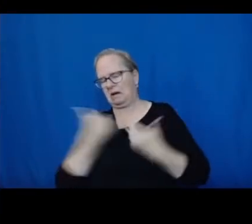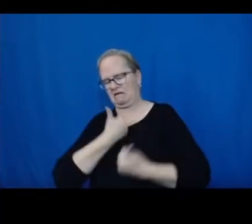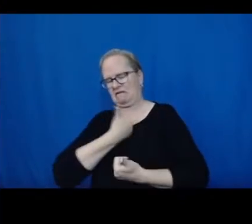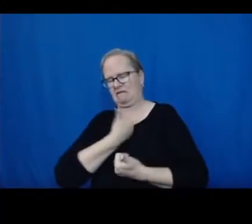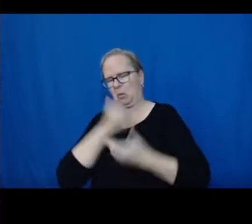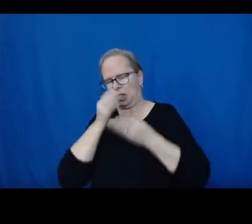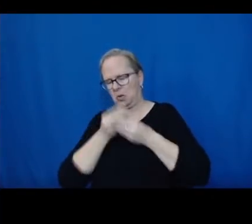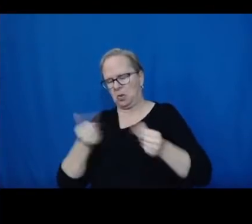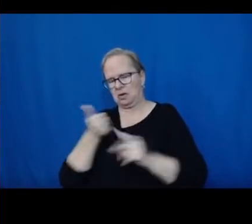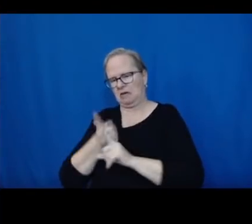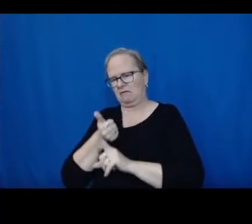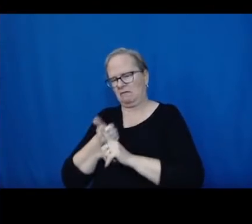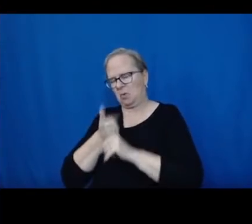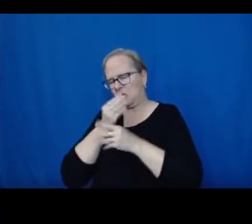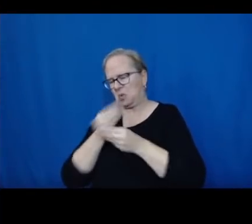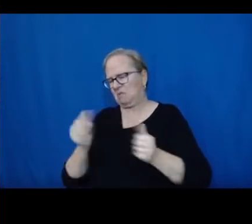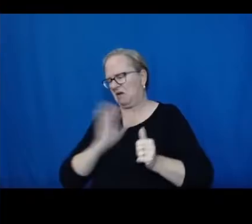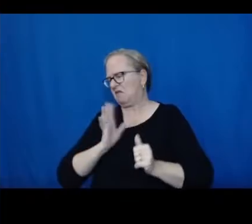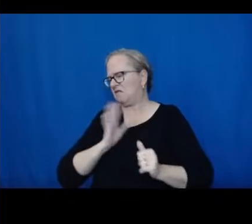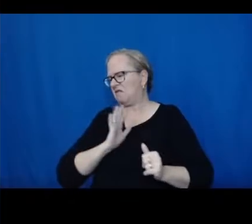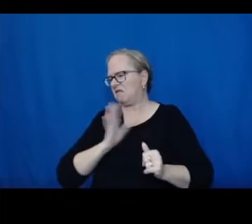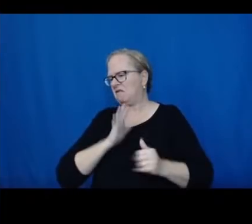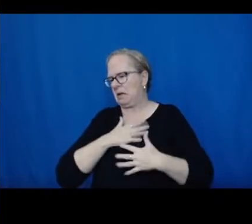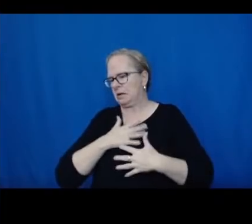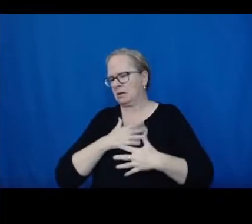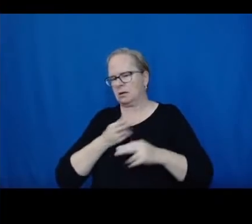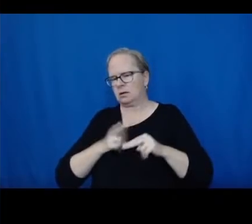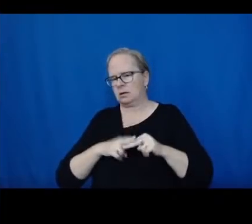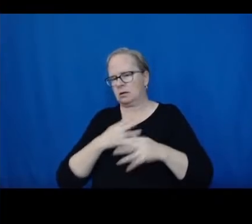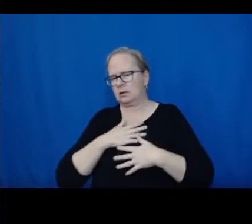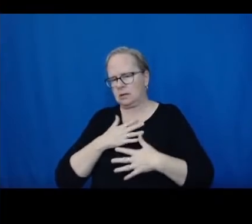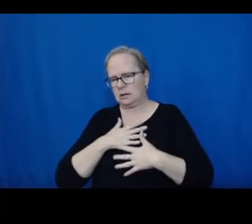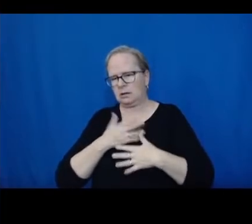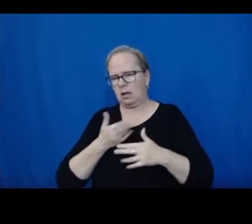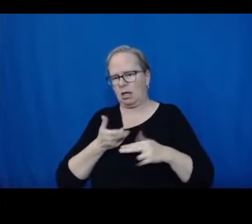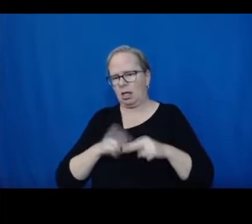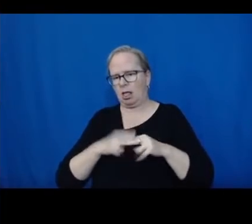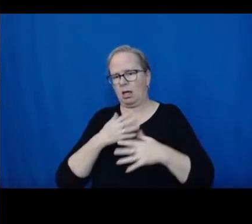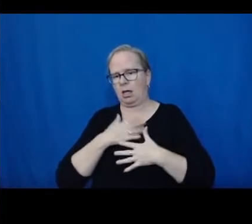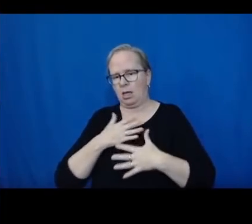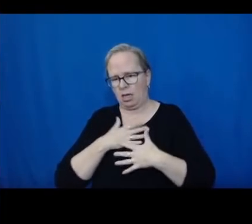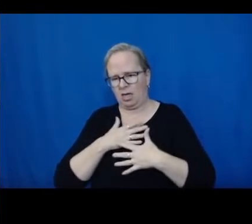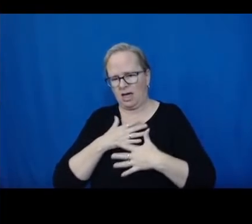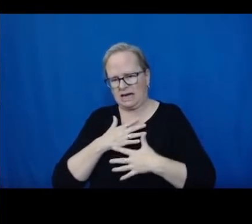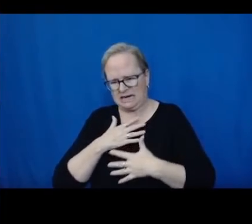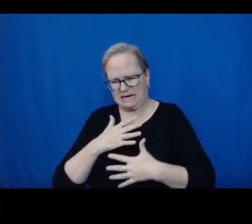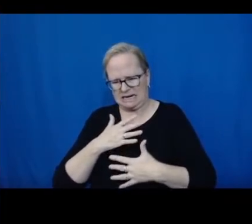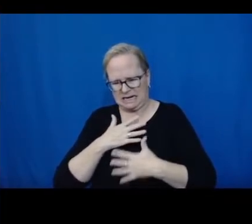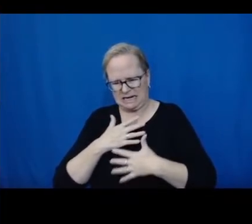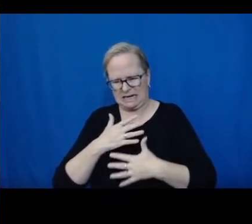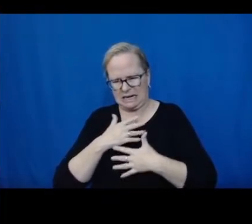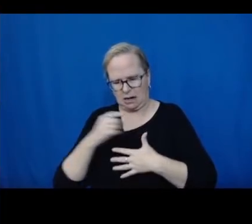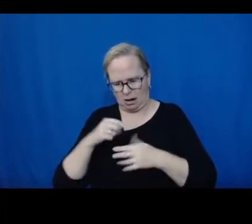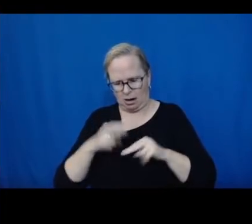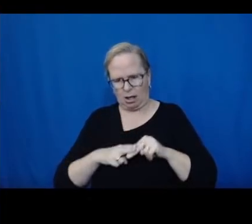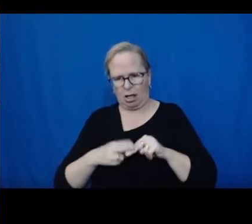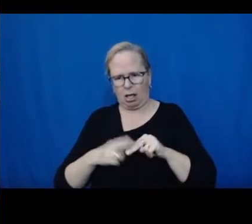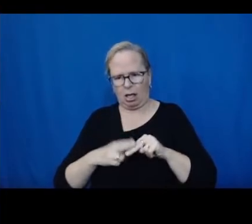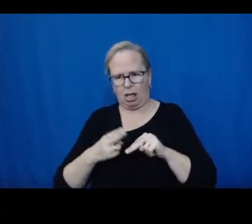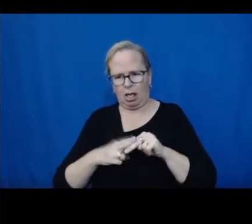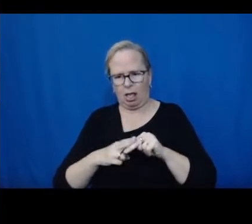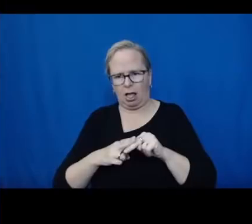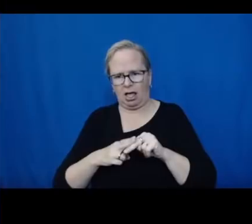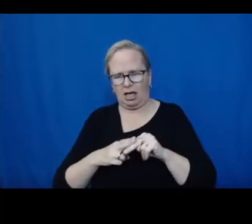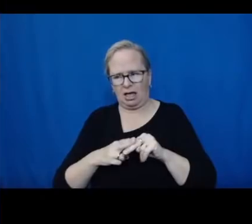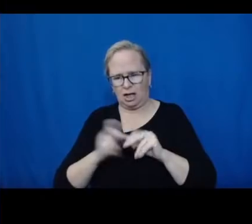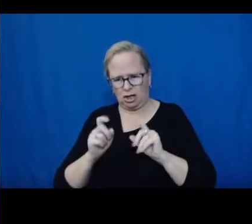short of breath. And those people, they go one of two ways. They're either at the point that you kind of figure they're at the peak, their oxygenation is good enough